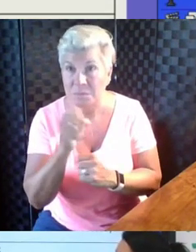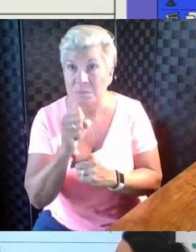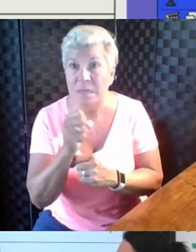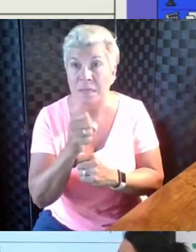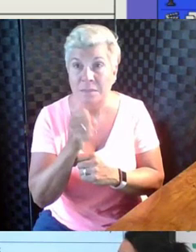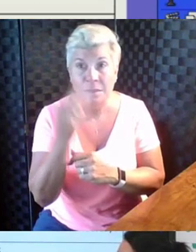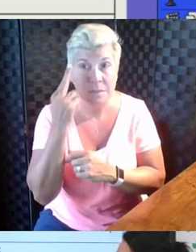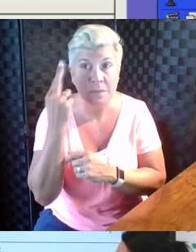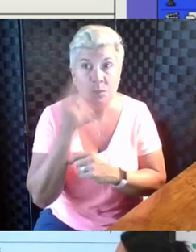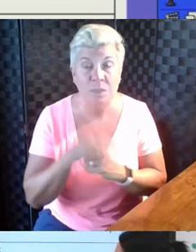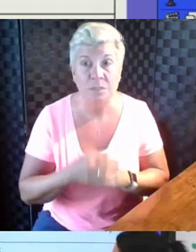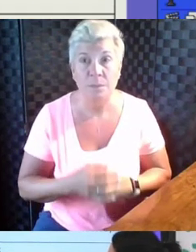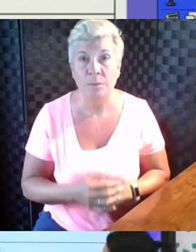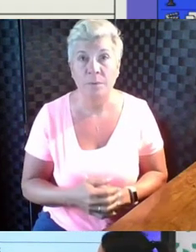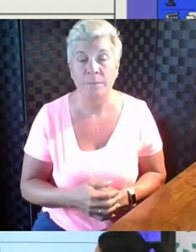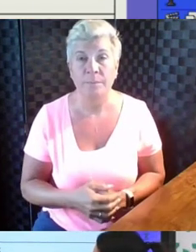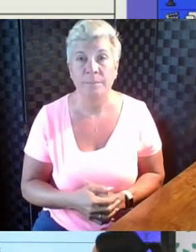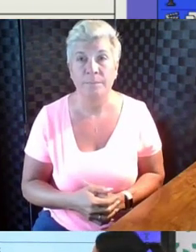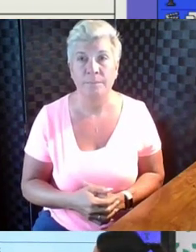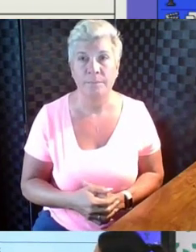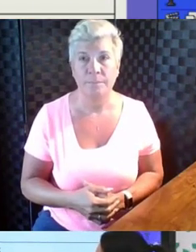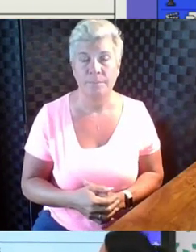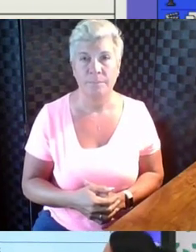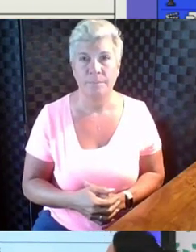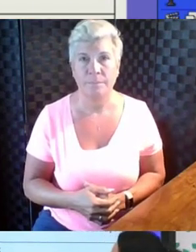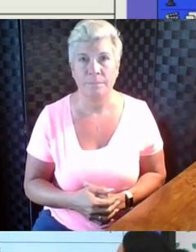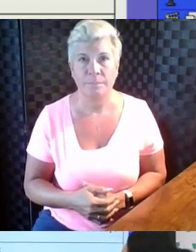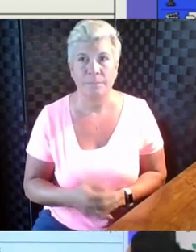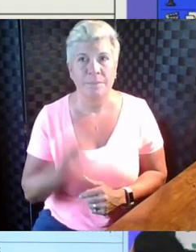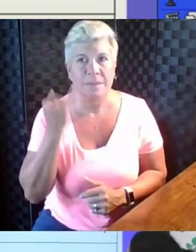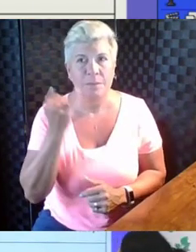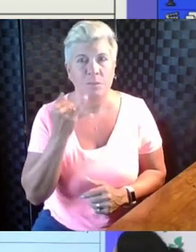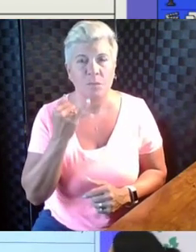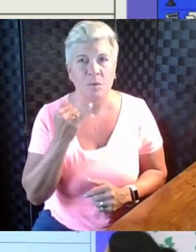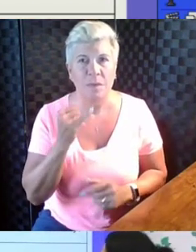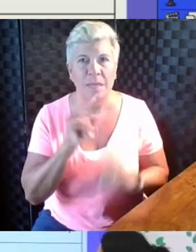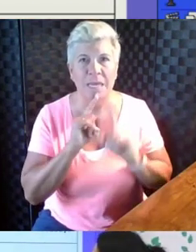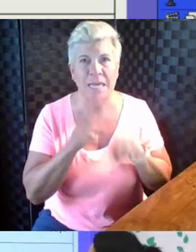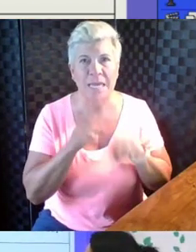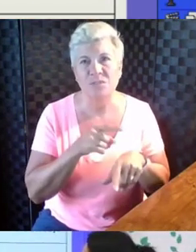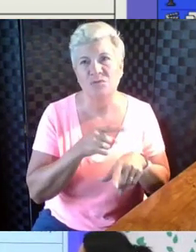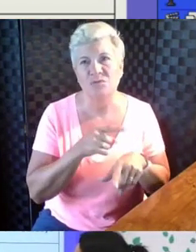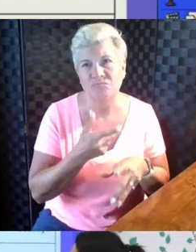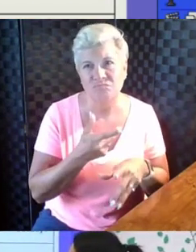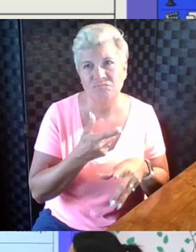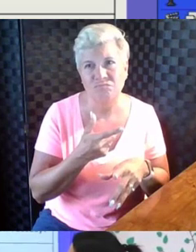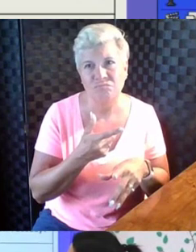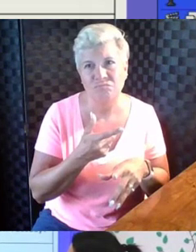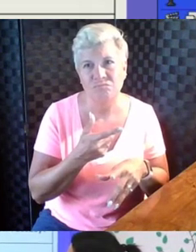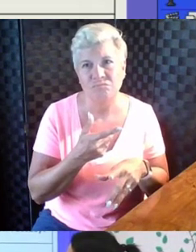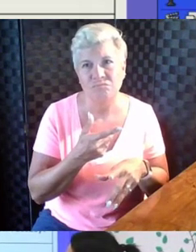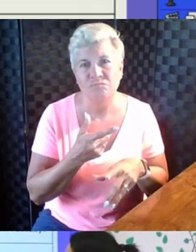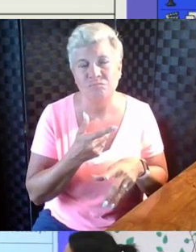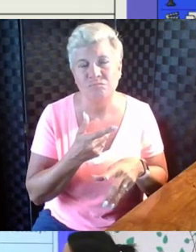Yeah, that's reasonable. If we would have gotten the answer